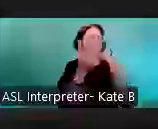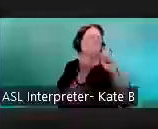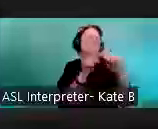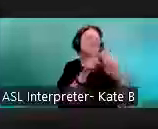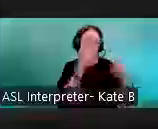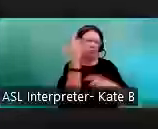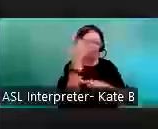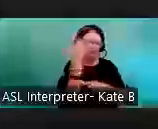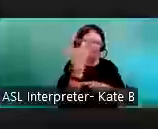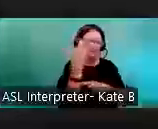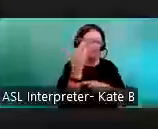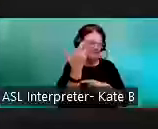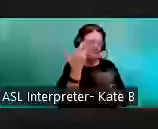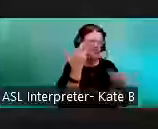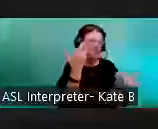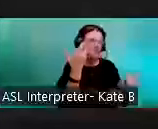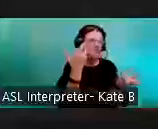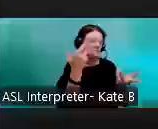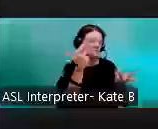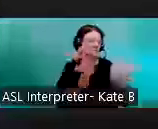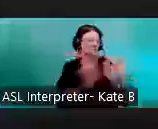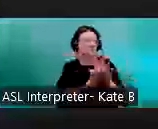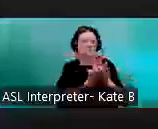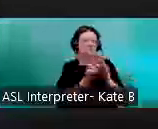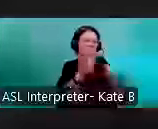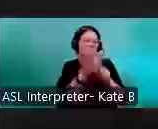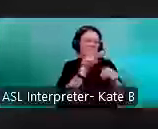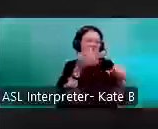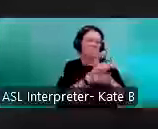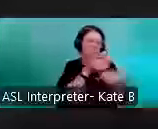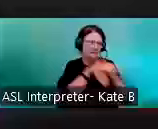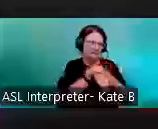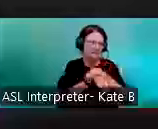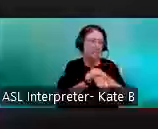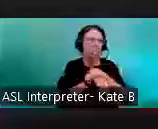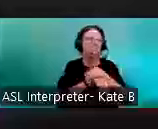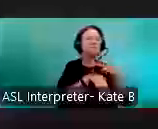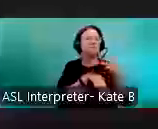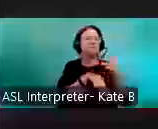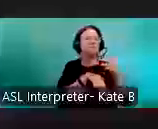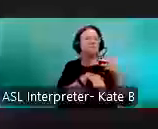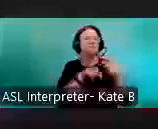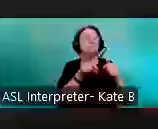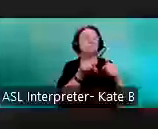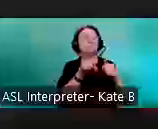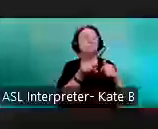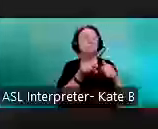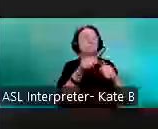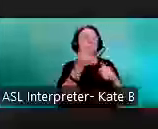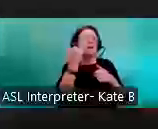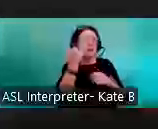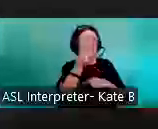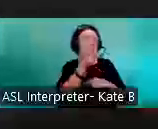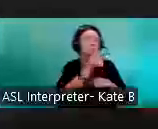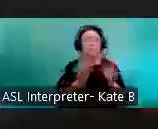there's lots of things that can pop up that make that difficult. What's not on here is that if that should